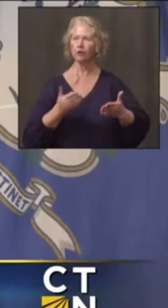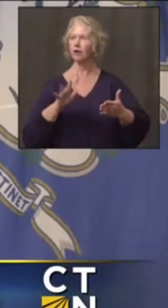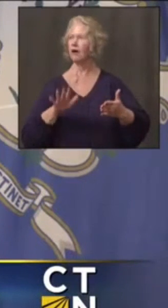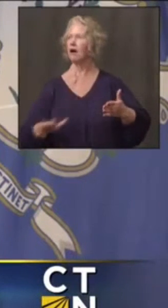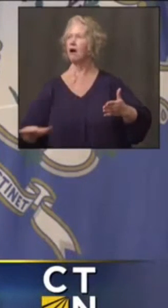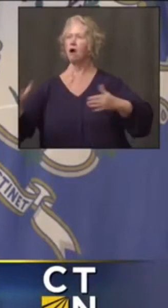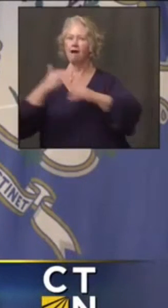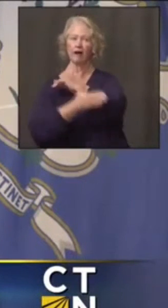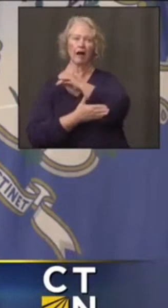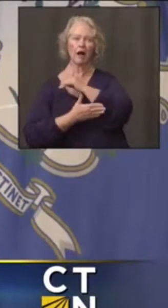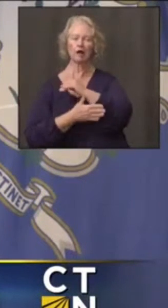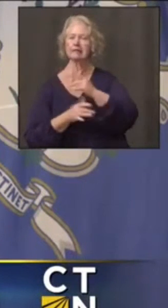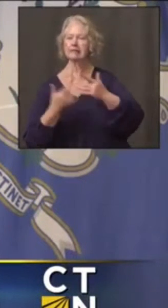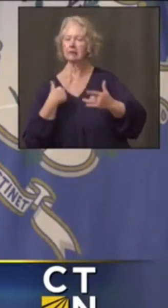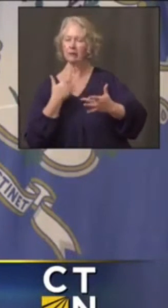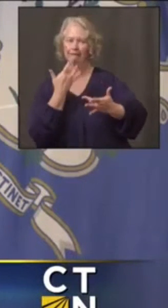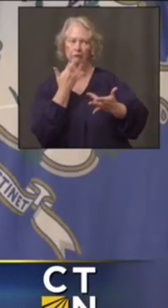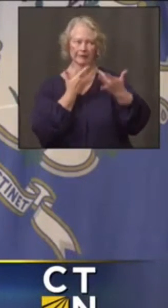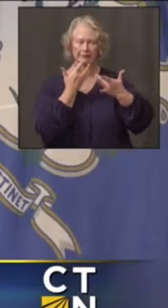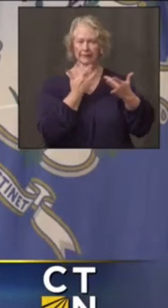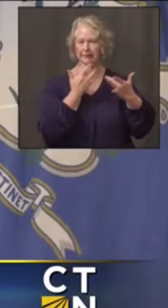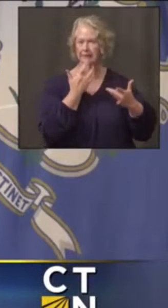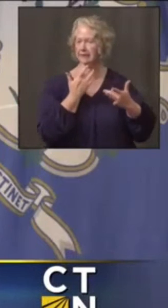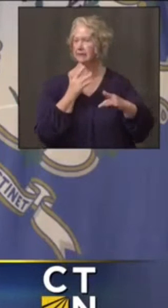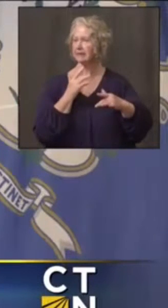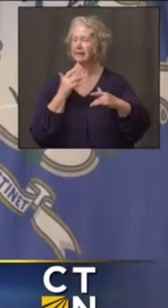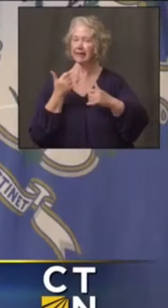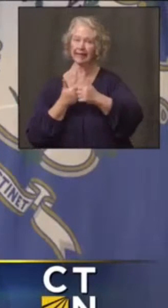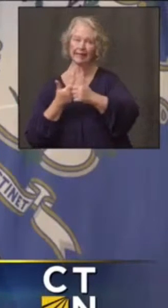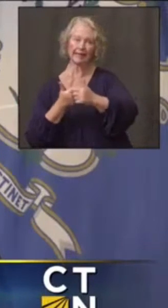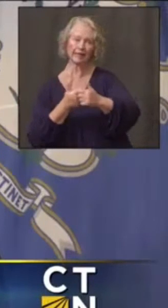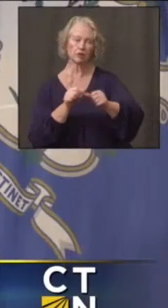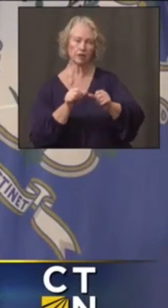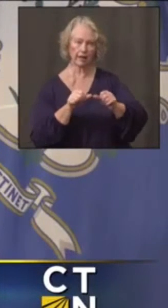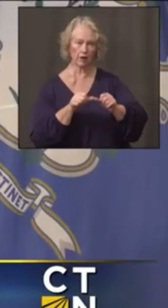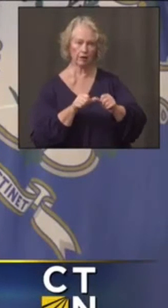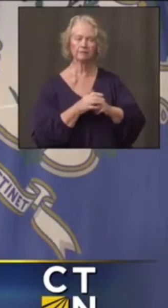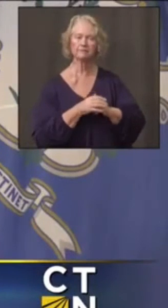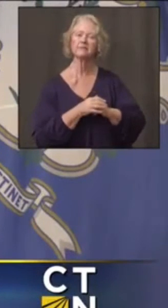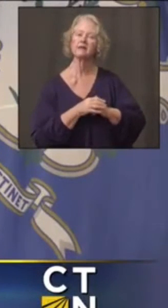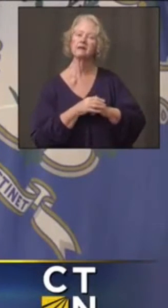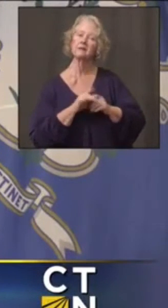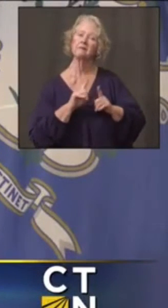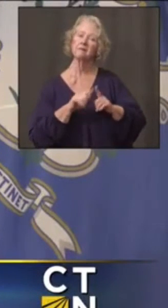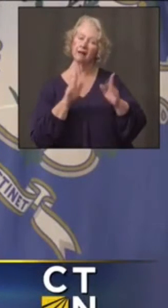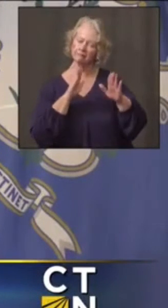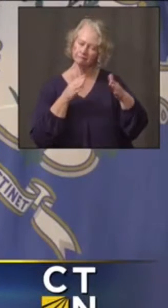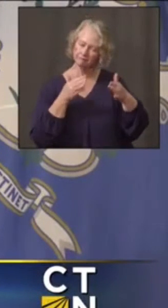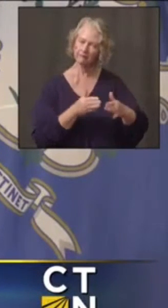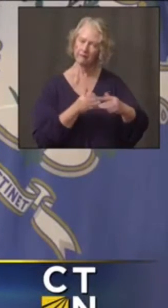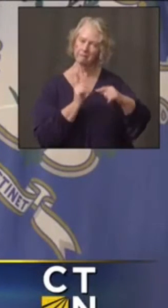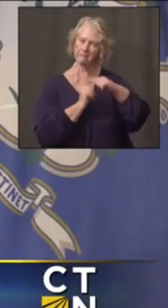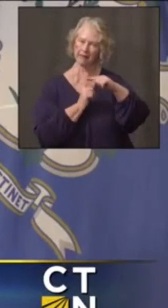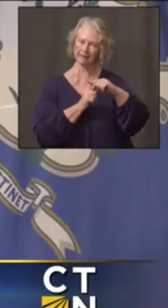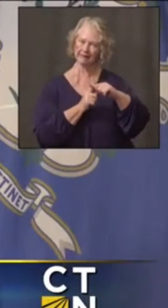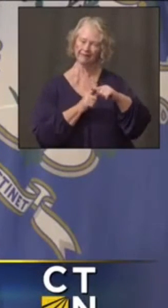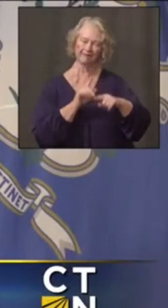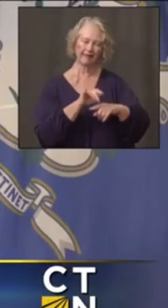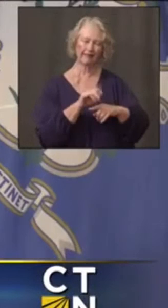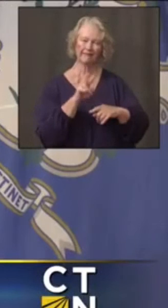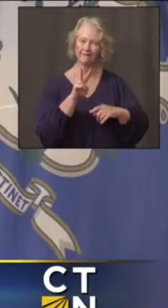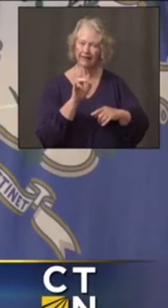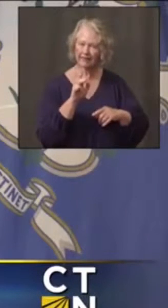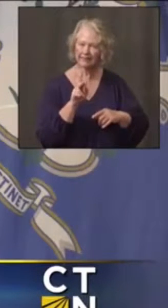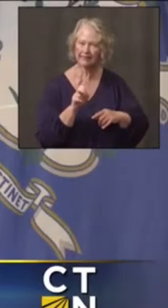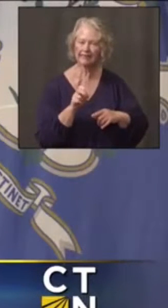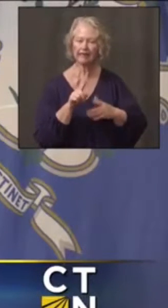use hospital by hospital. But look, let me just give you the good news on the vaccines and other important work we're